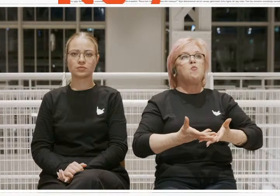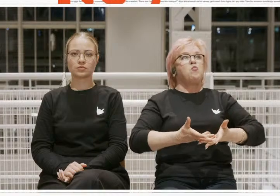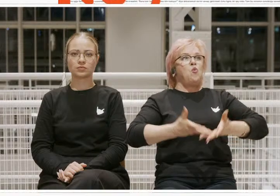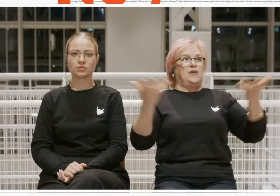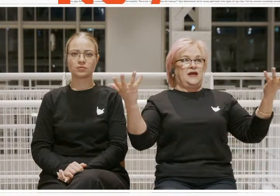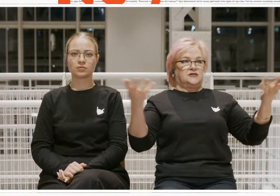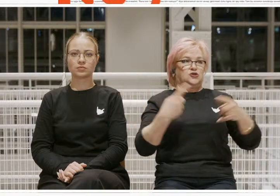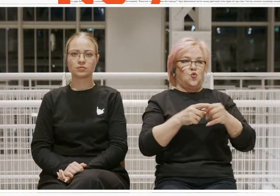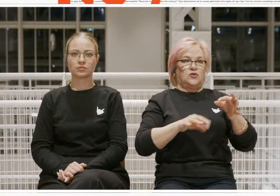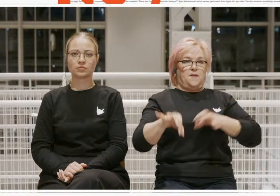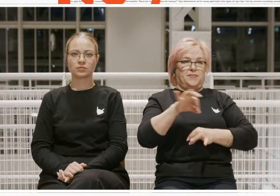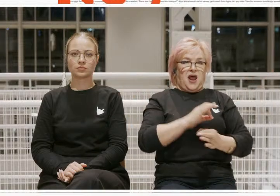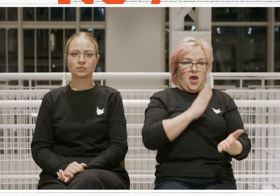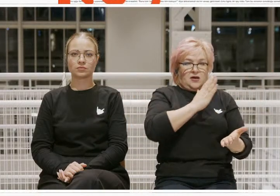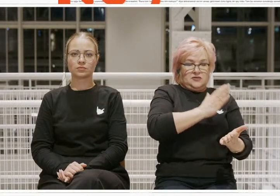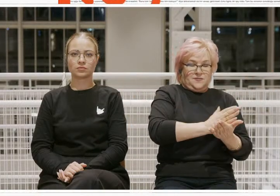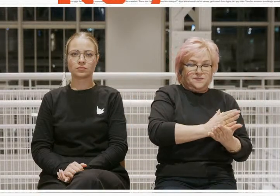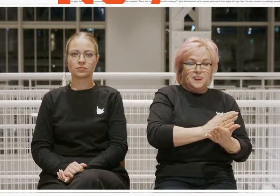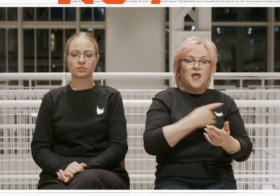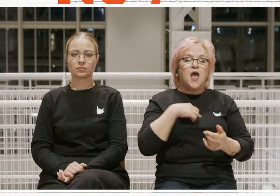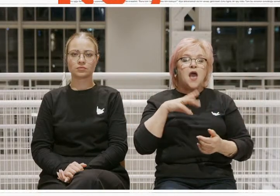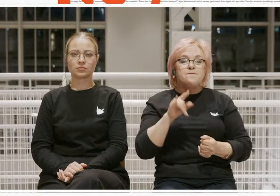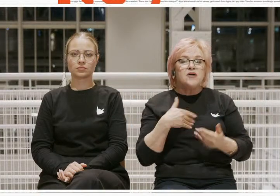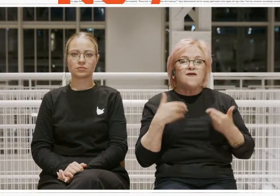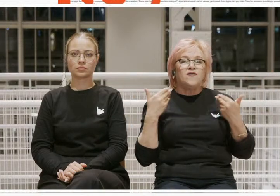magazines, poetry books,